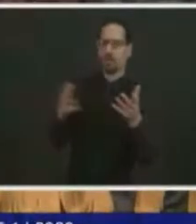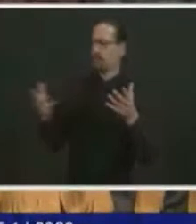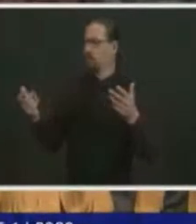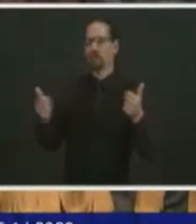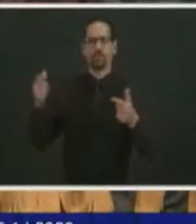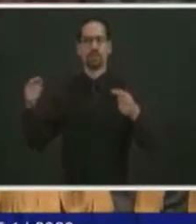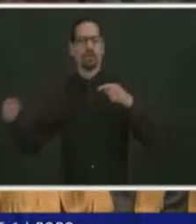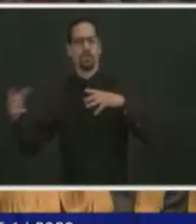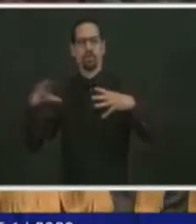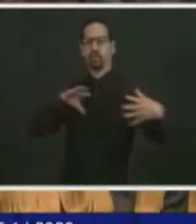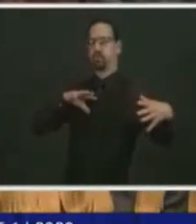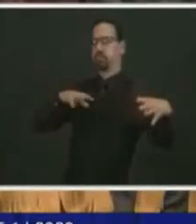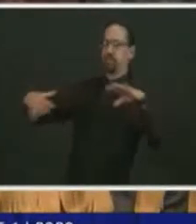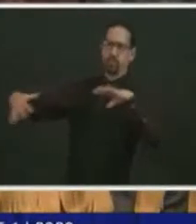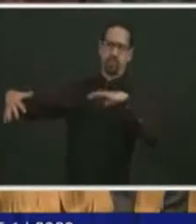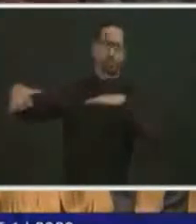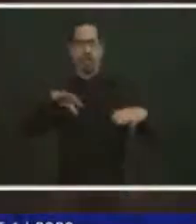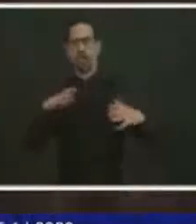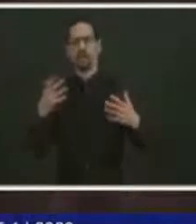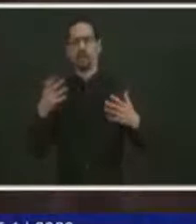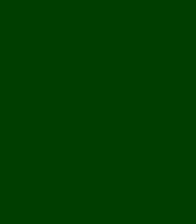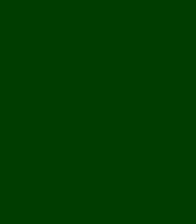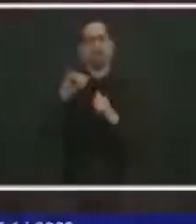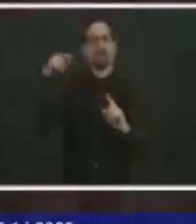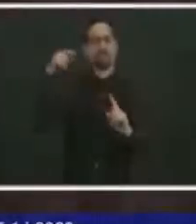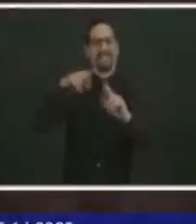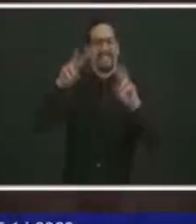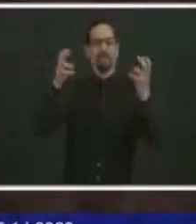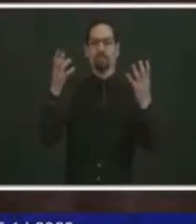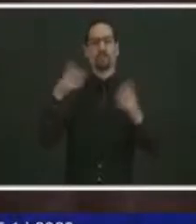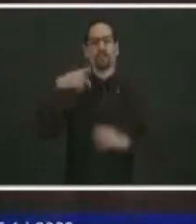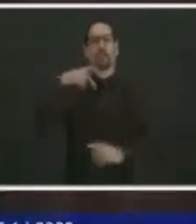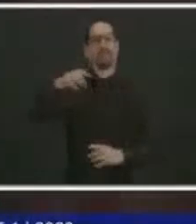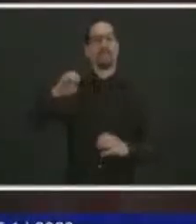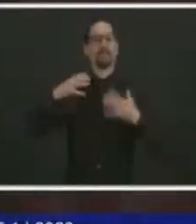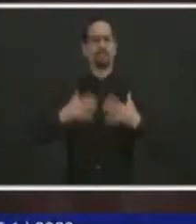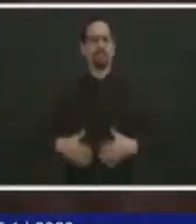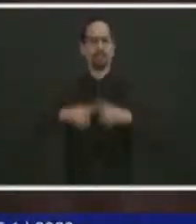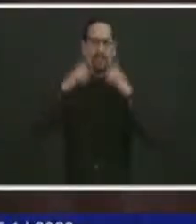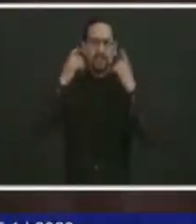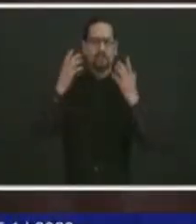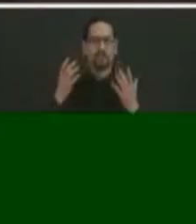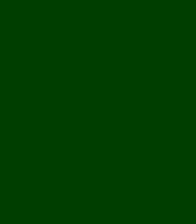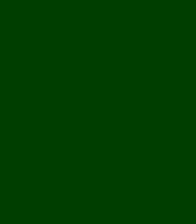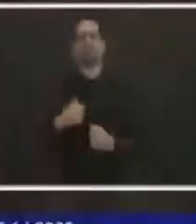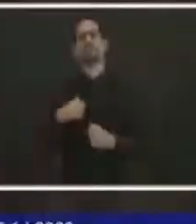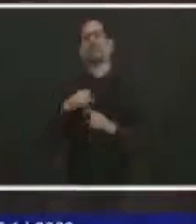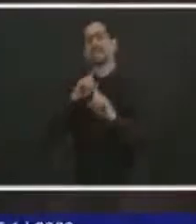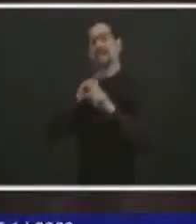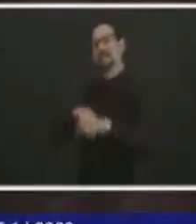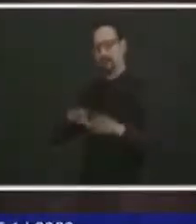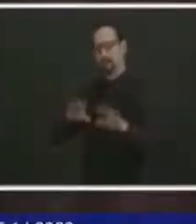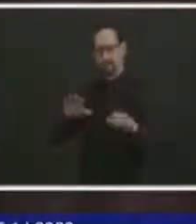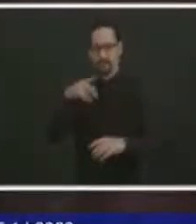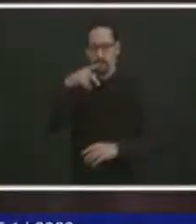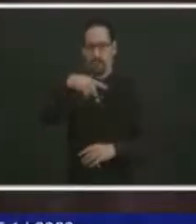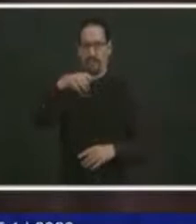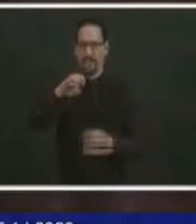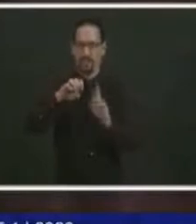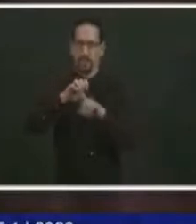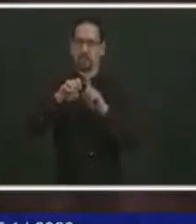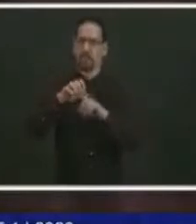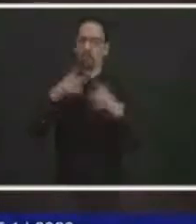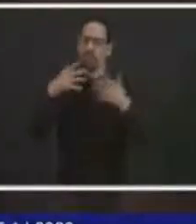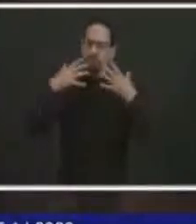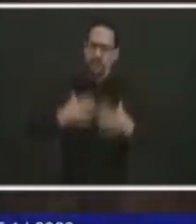specific needs, PPE. Yeah, PPE has been the number one need that we have discussions with our